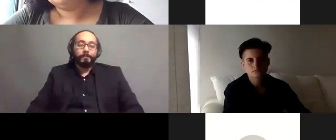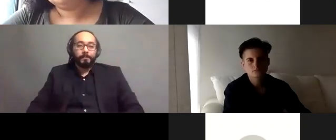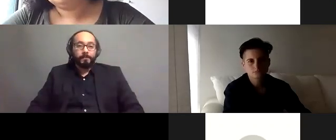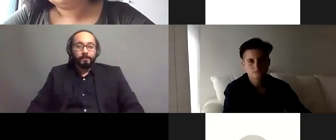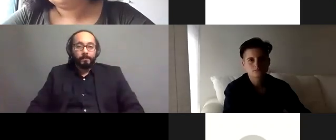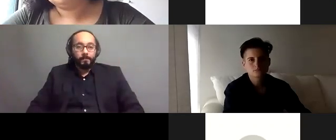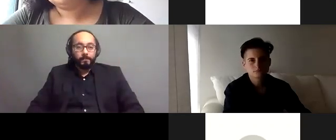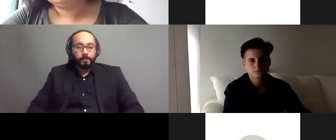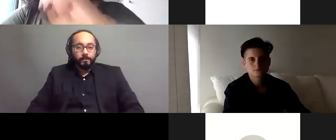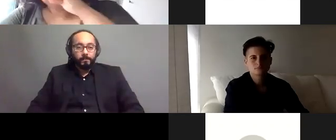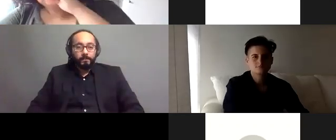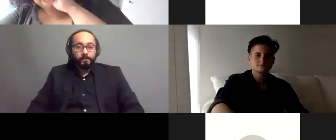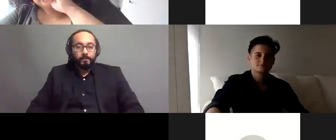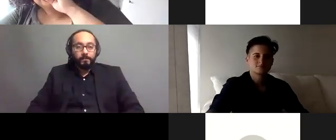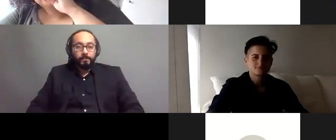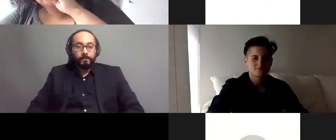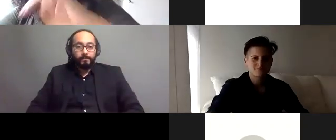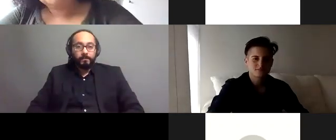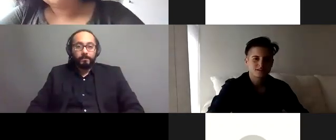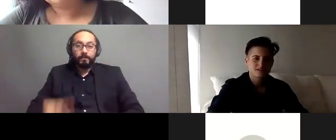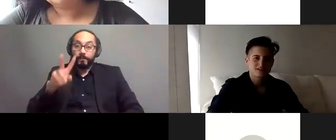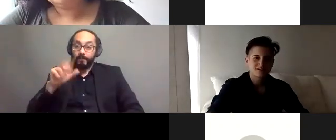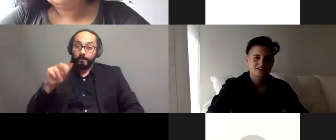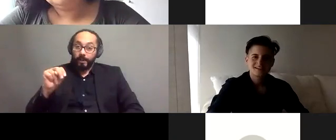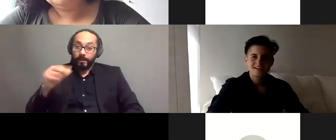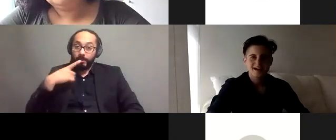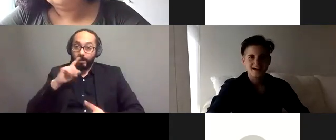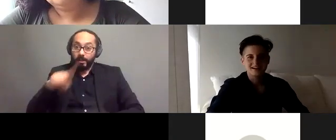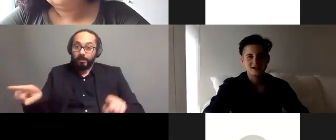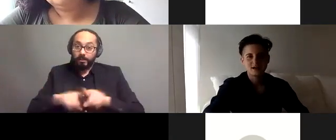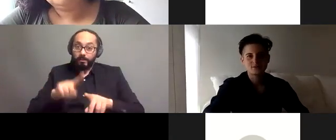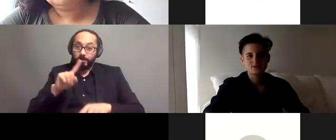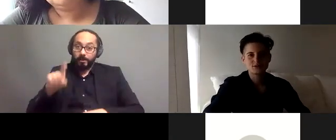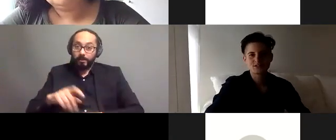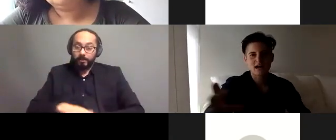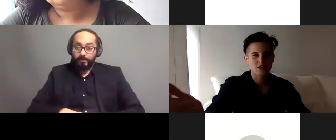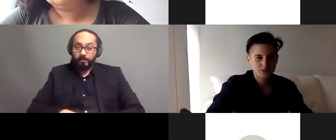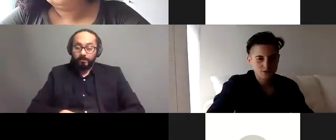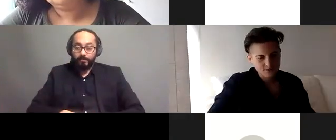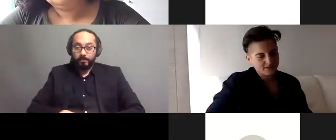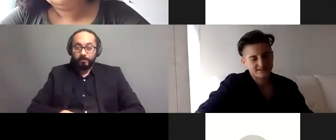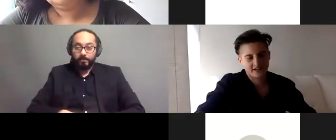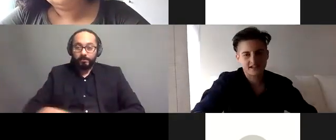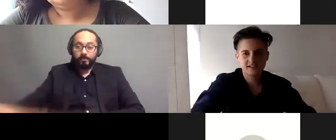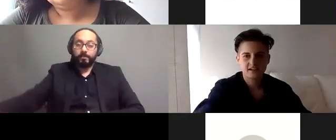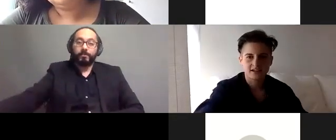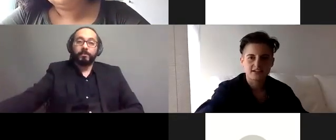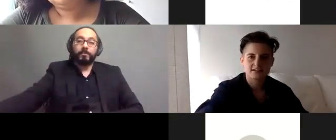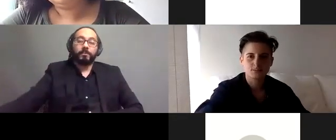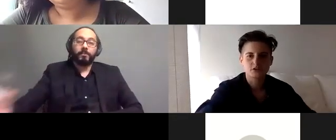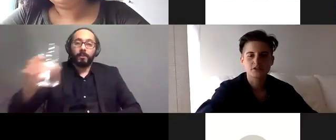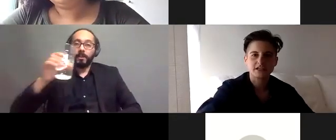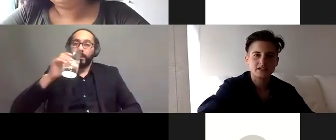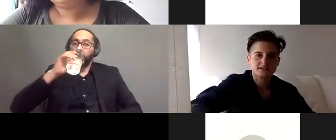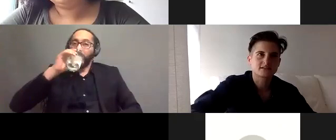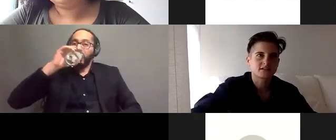Yeah, true. Yeah. Awesome. Van, would you like to answer the same question? Yeah. So just echoing what's been said, a